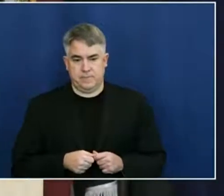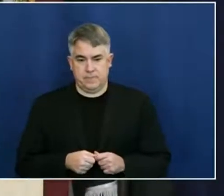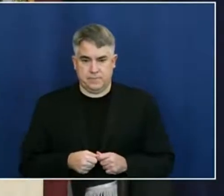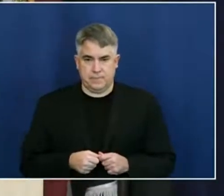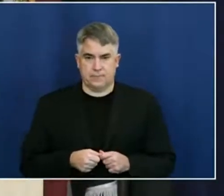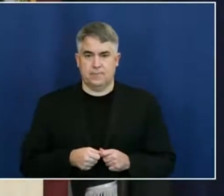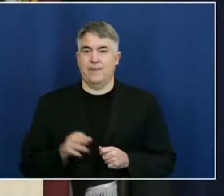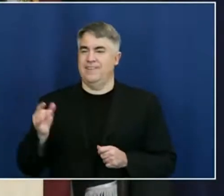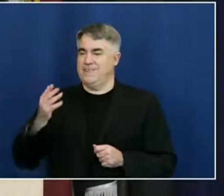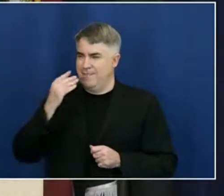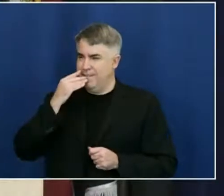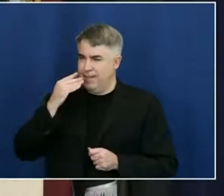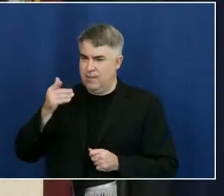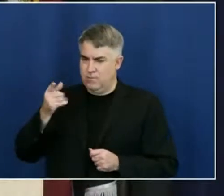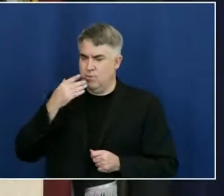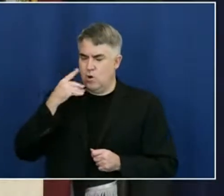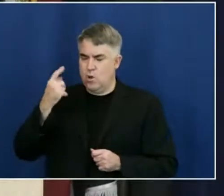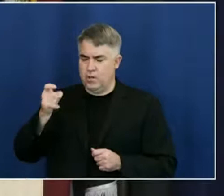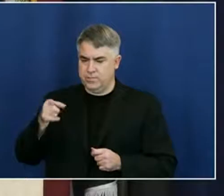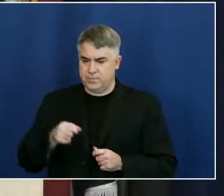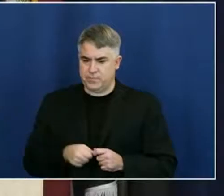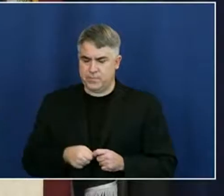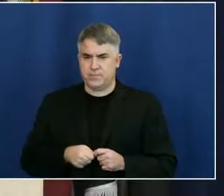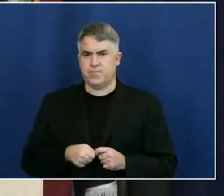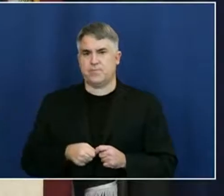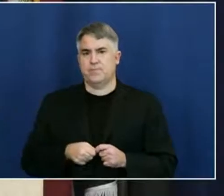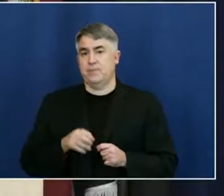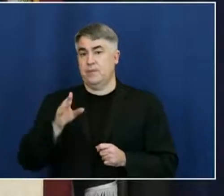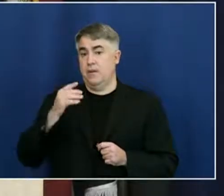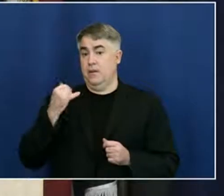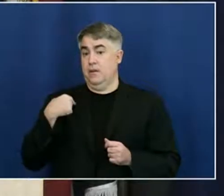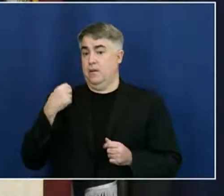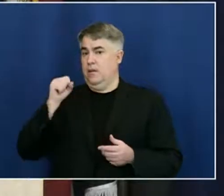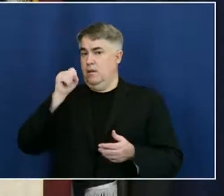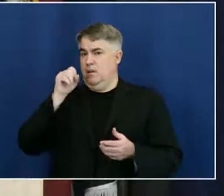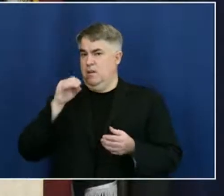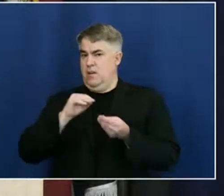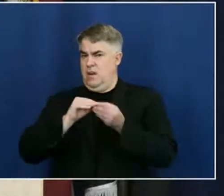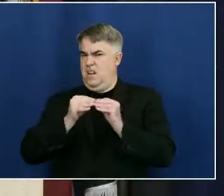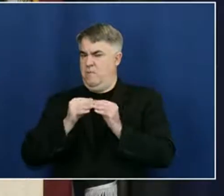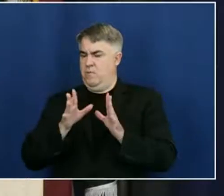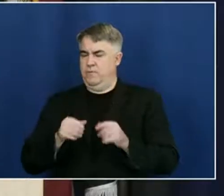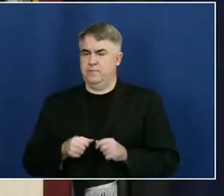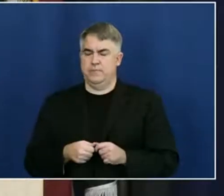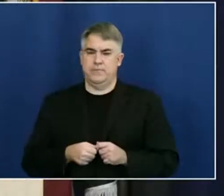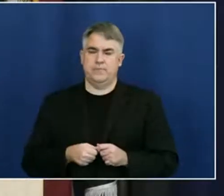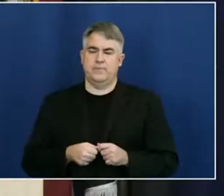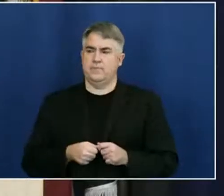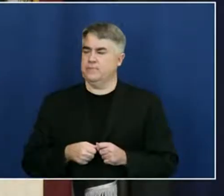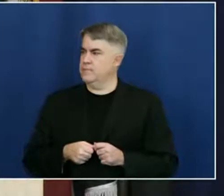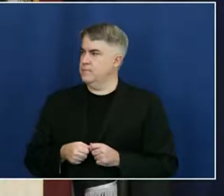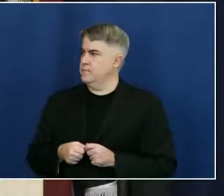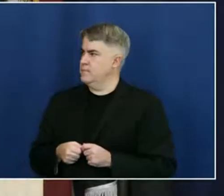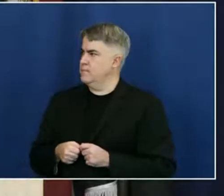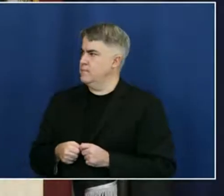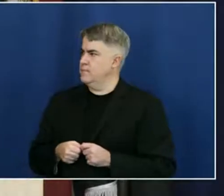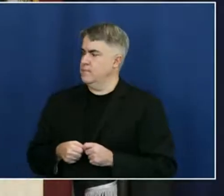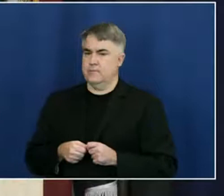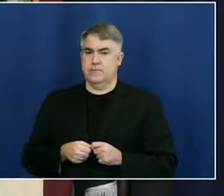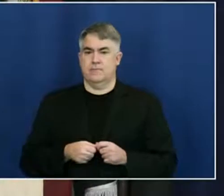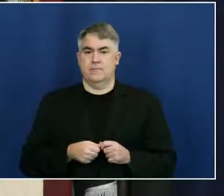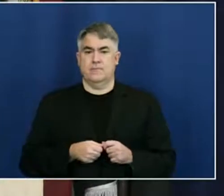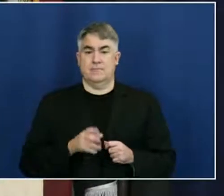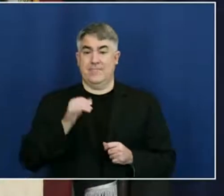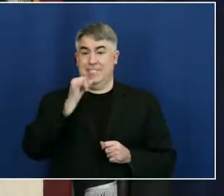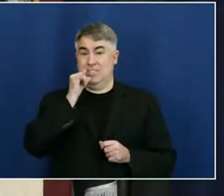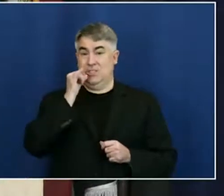Thanks, Paul, for that question. Actually, I'll just give you the latest update on the numbers for B117. There have been, as of the close of business yesterday,